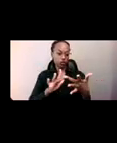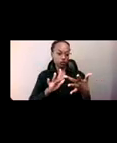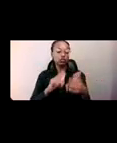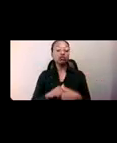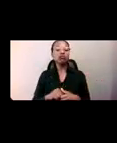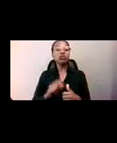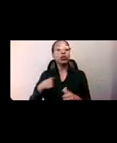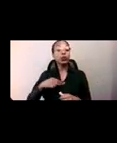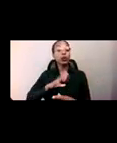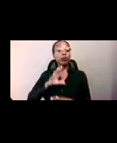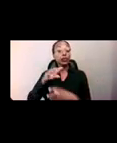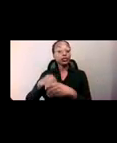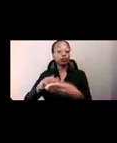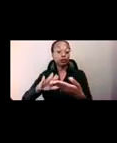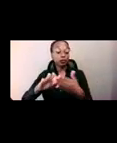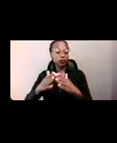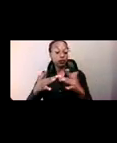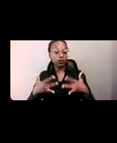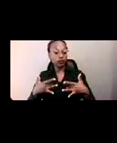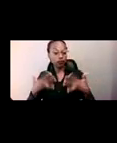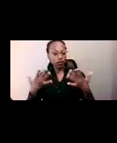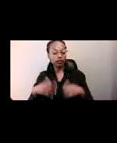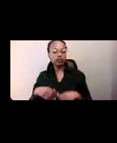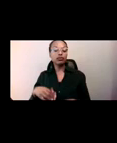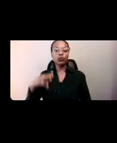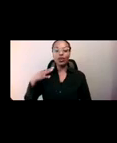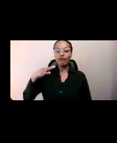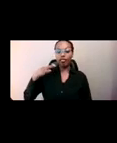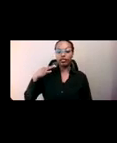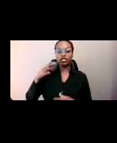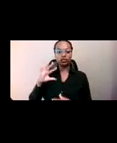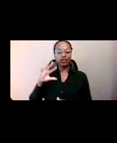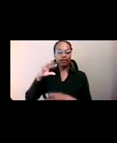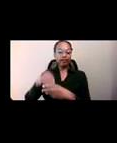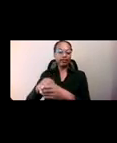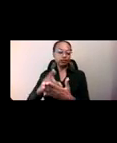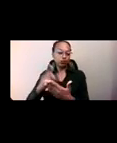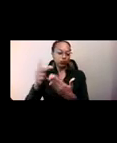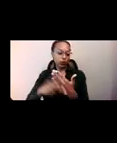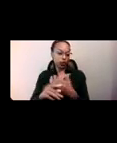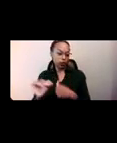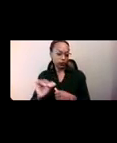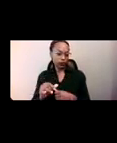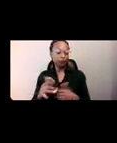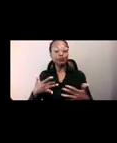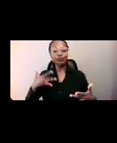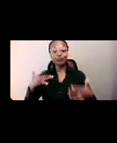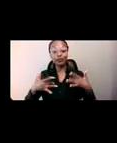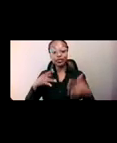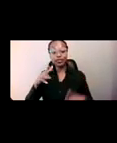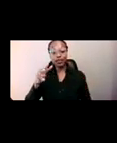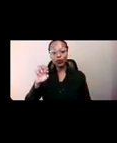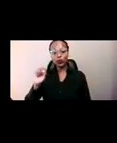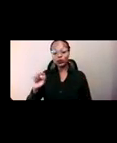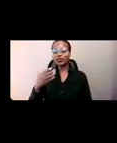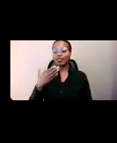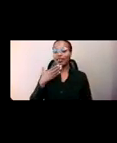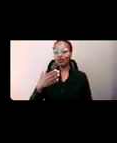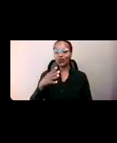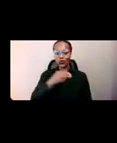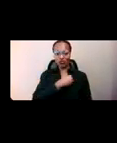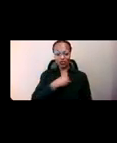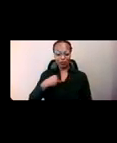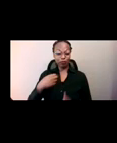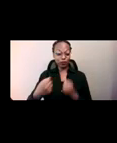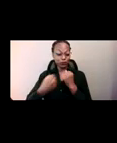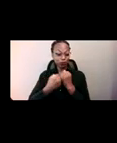in community events, and our volunteer engagement program. In exciting news, and thanks to the support of members like you, we